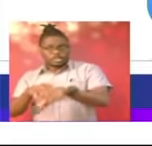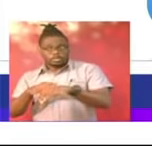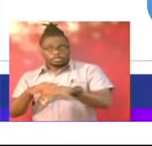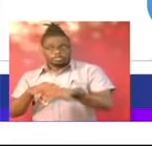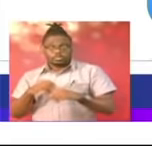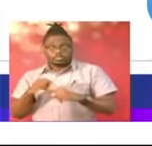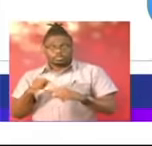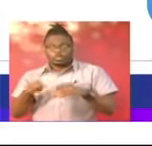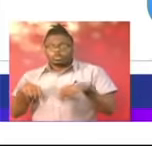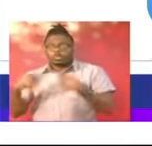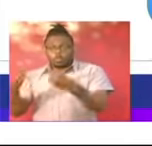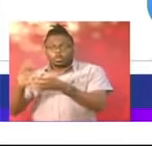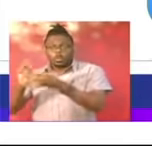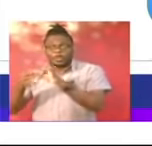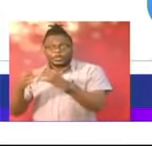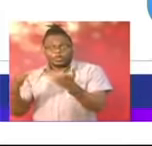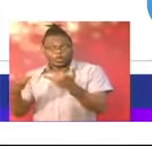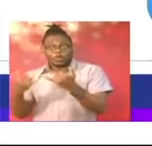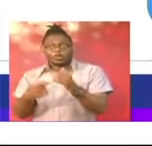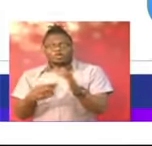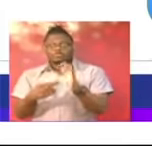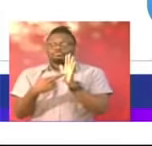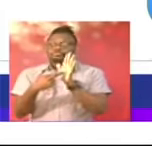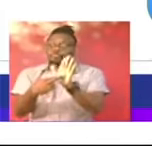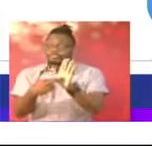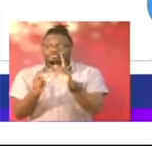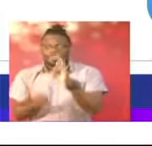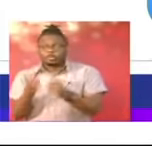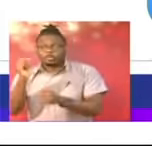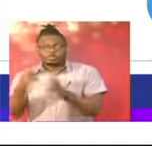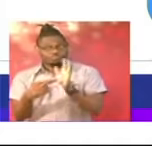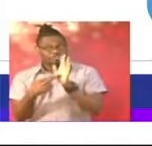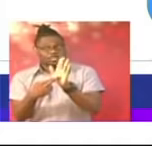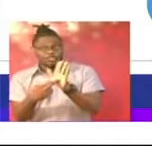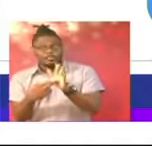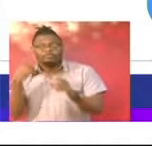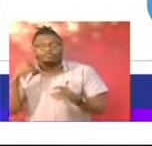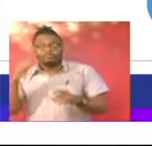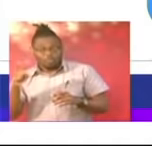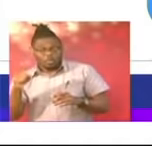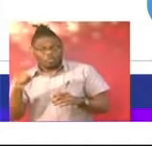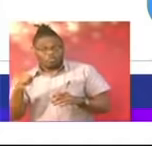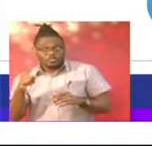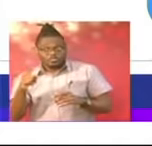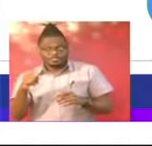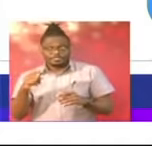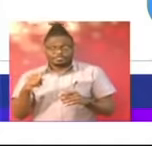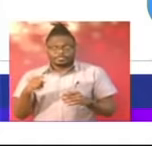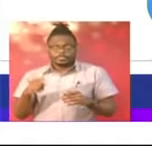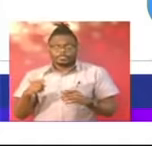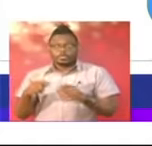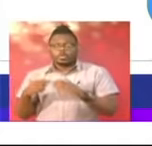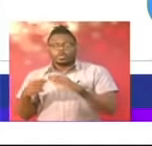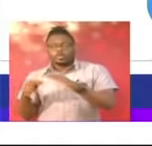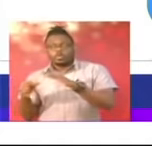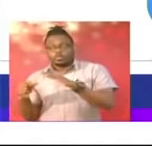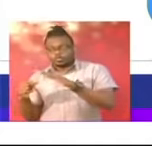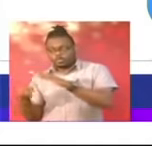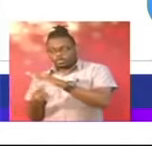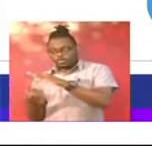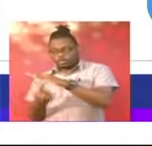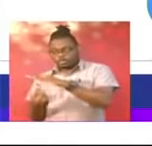country in terms of arrangements for quarantine, covering that cost, and for any exemption to these